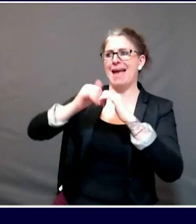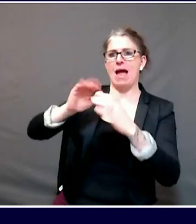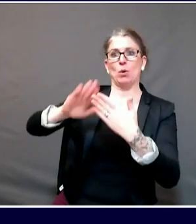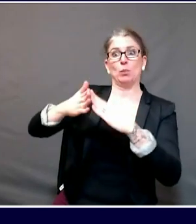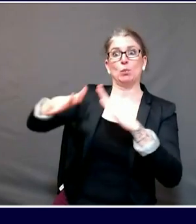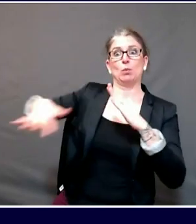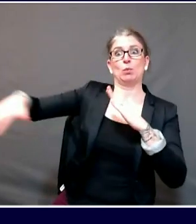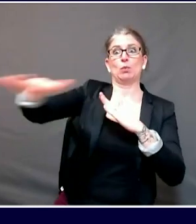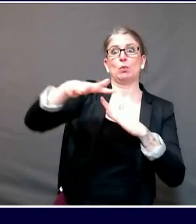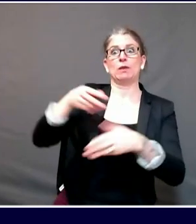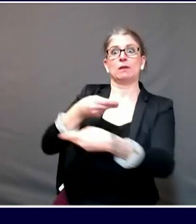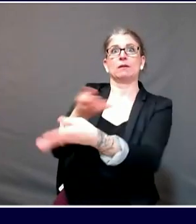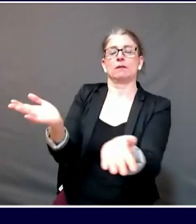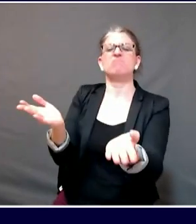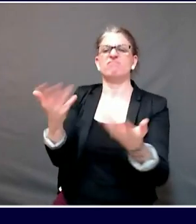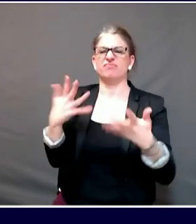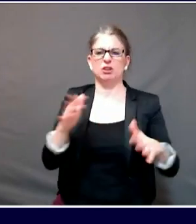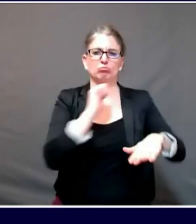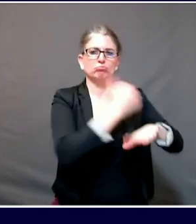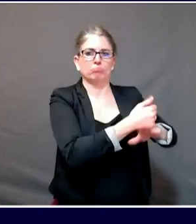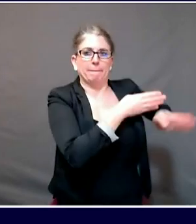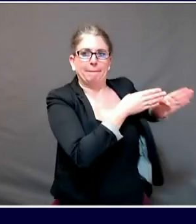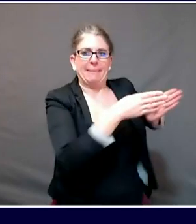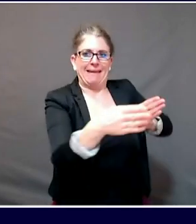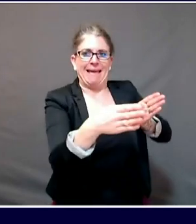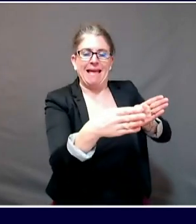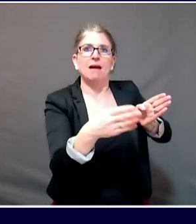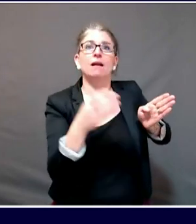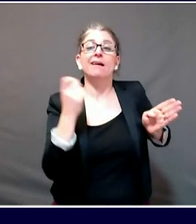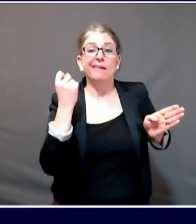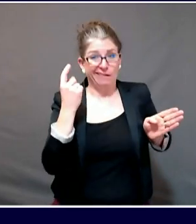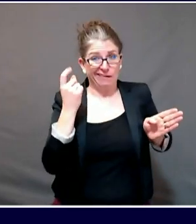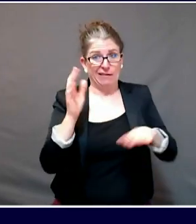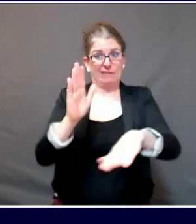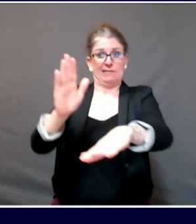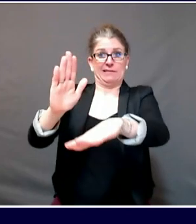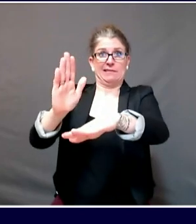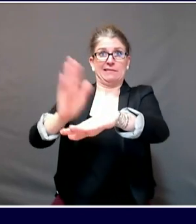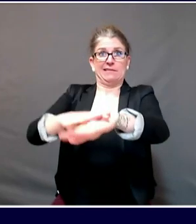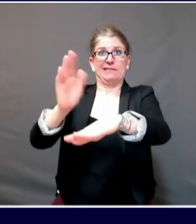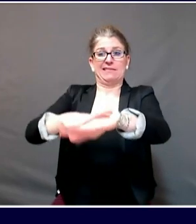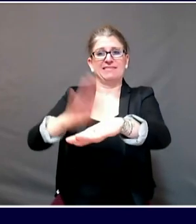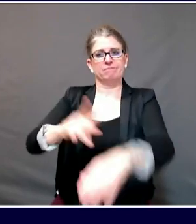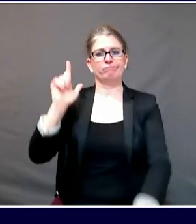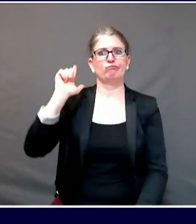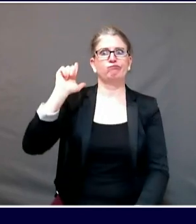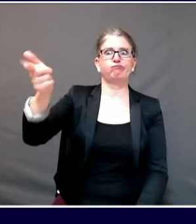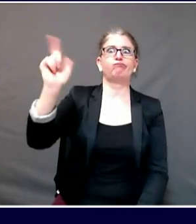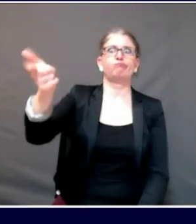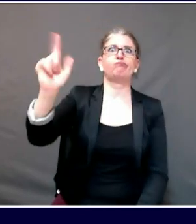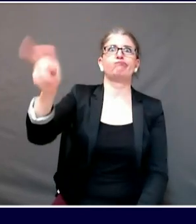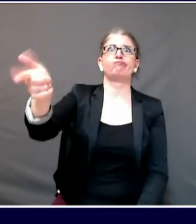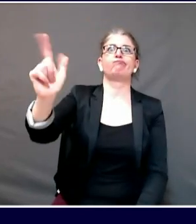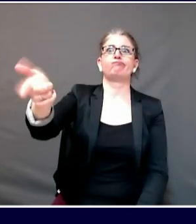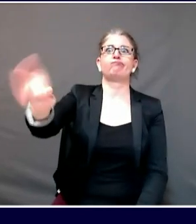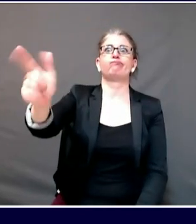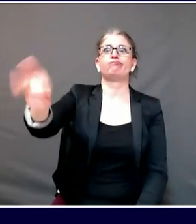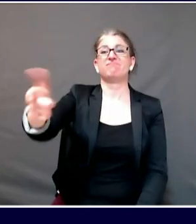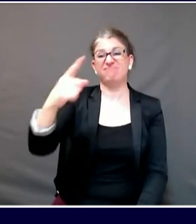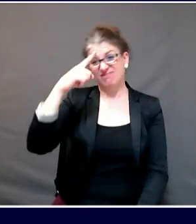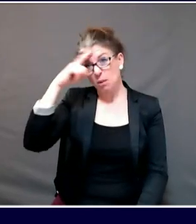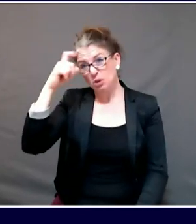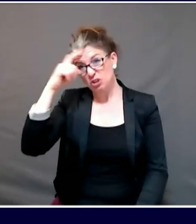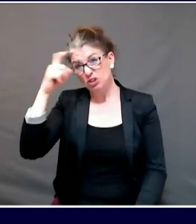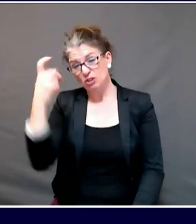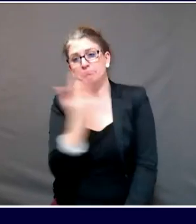But again, it is many, many months away for folks who, for example, are not healthcare providers or who may not be in one